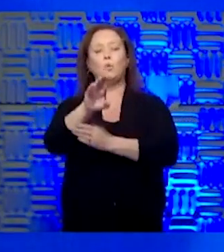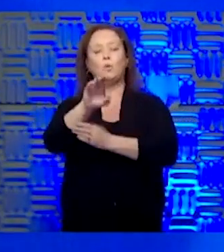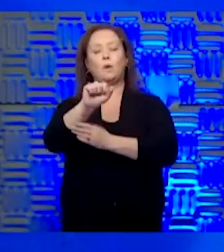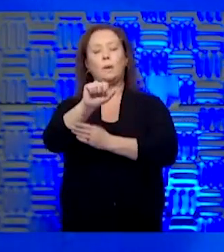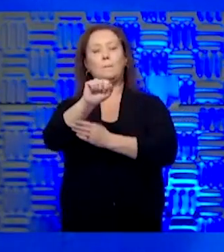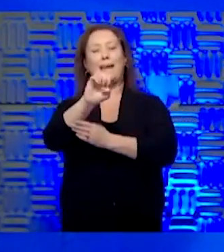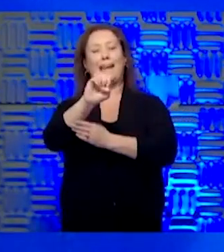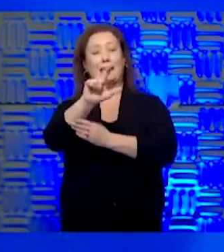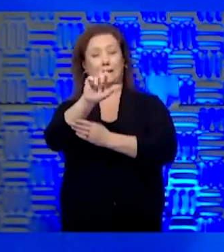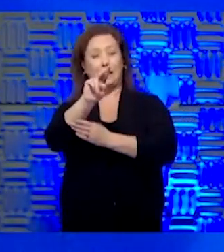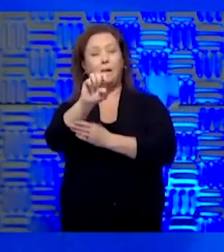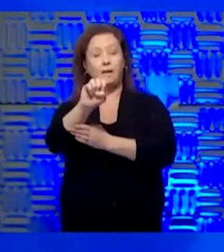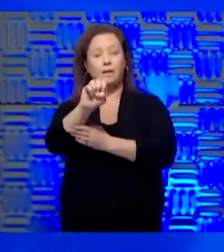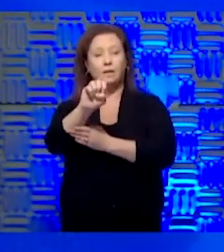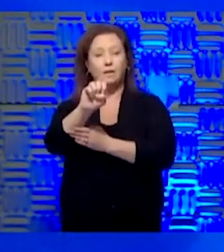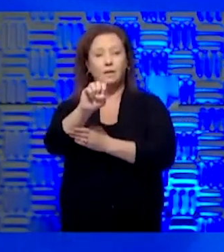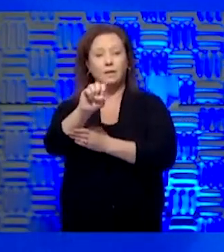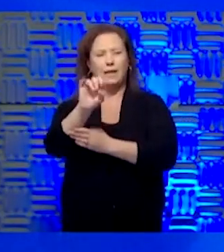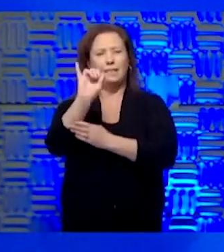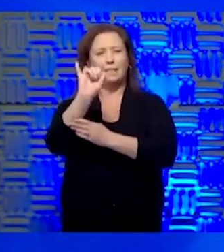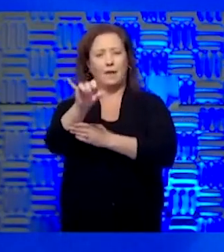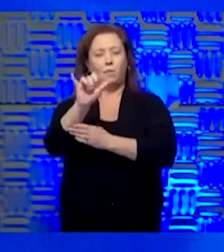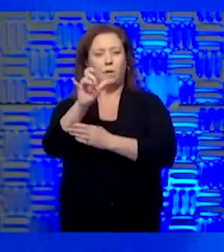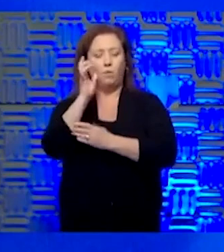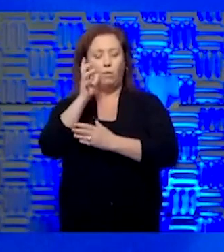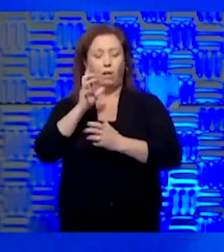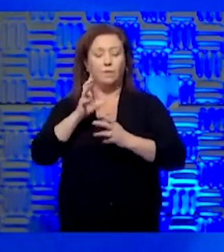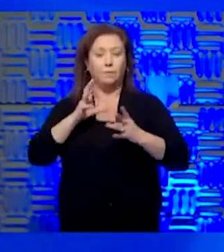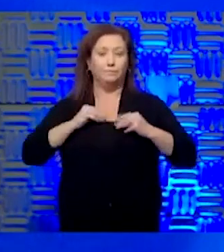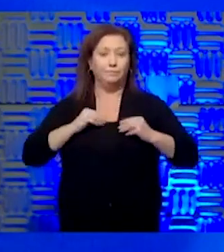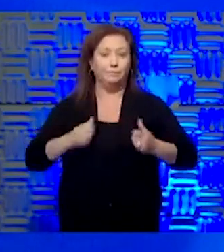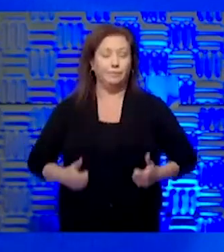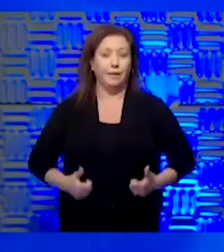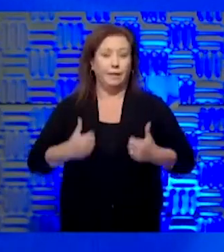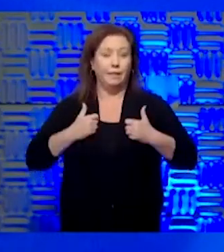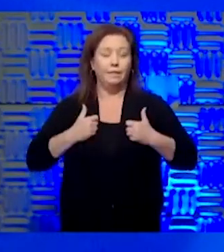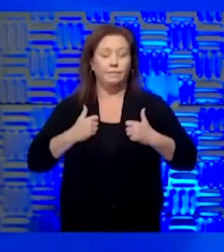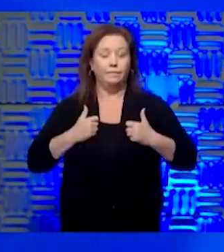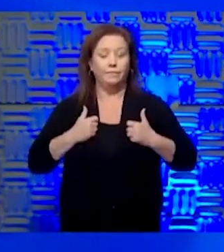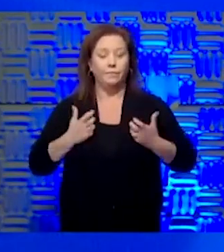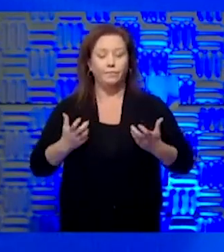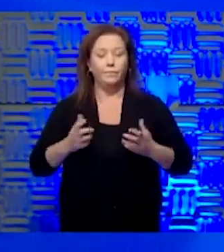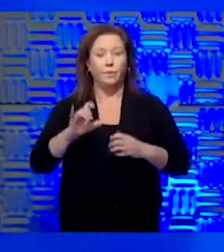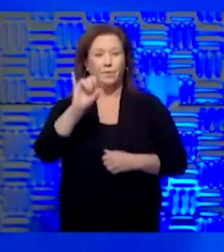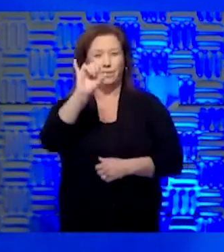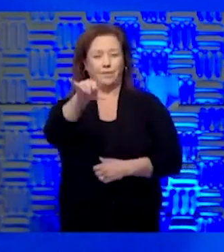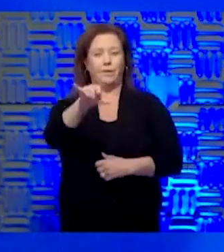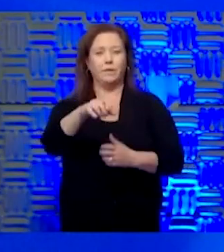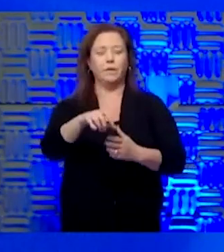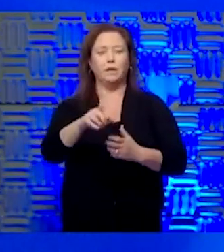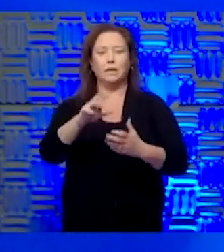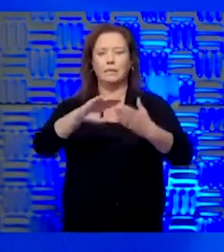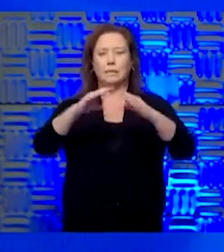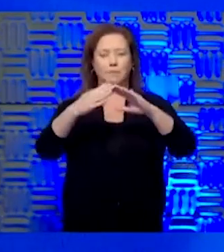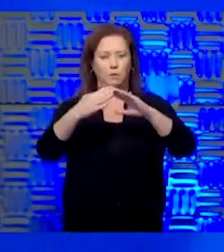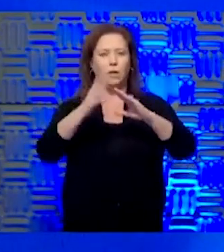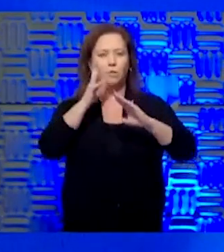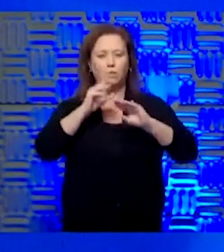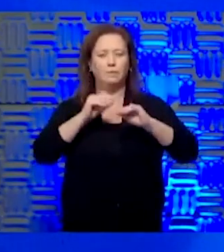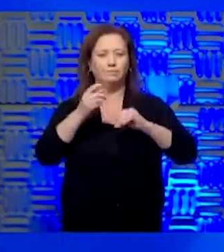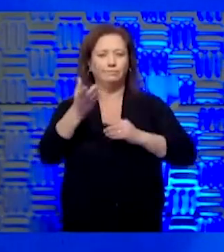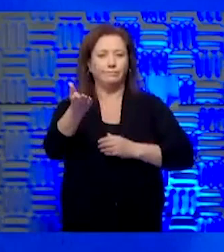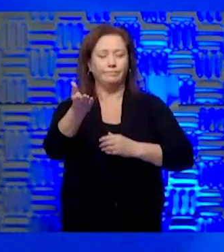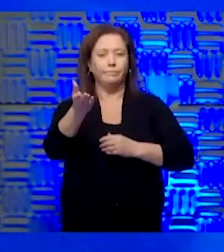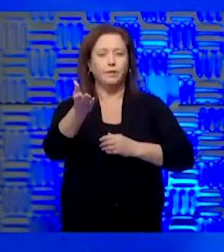another. And that's what we're going to live with. It is here in the community. So just because we open up doesn't